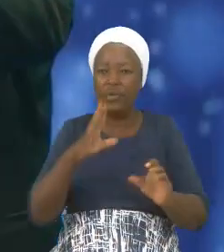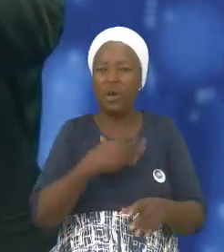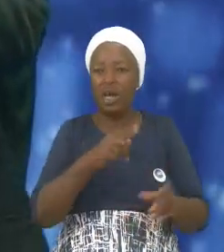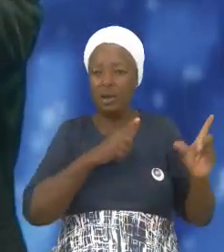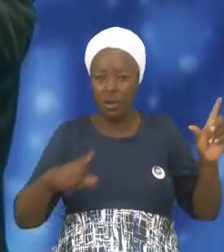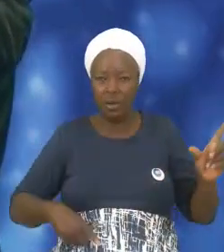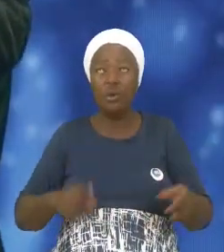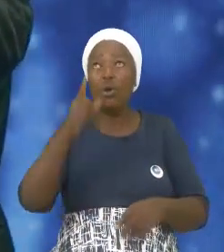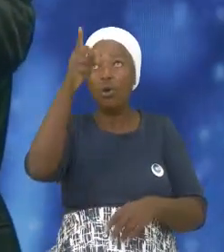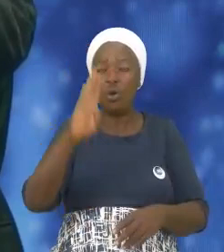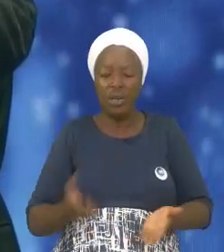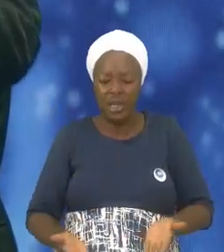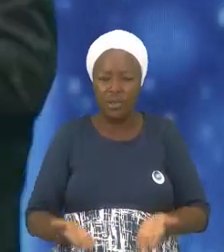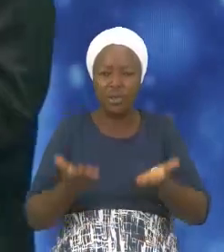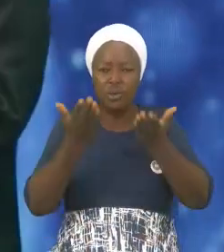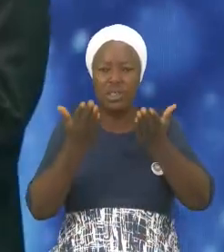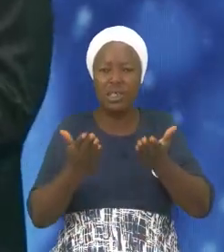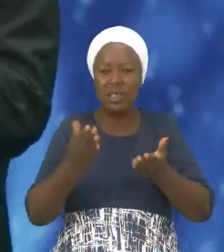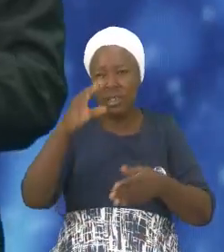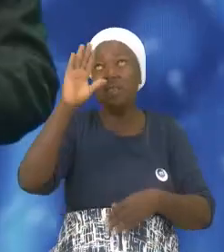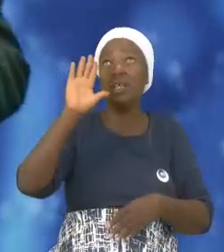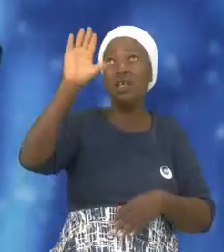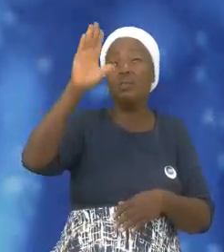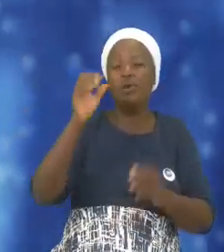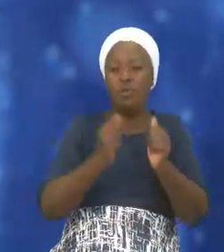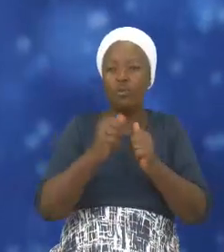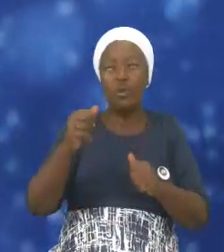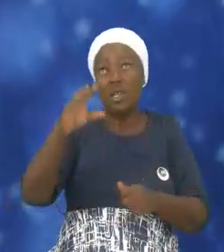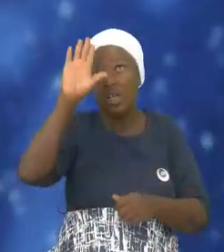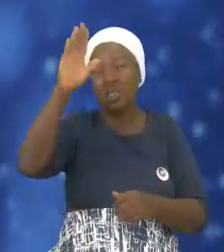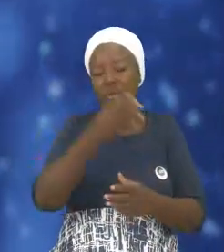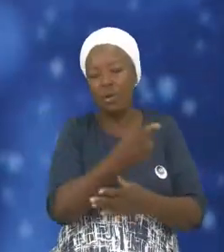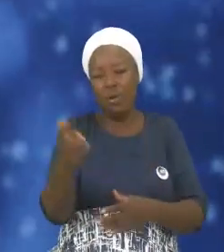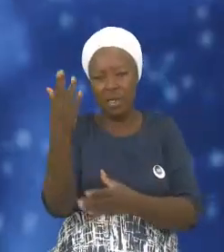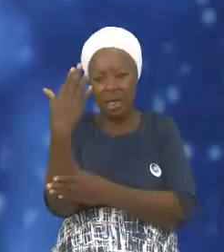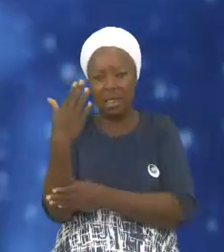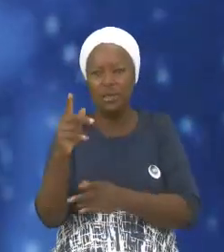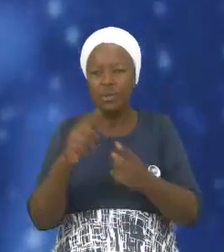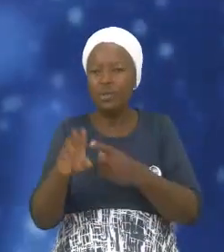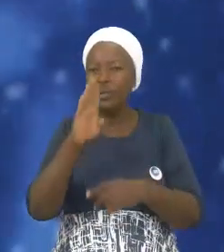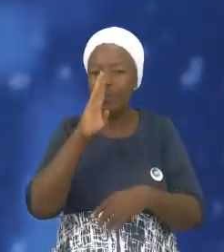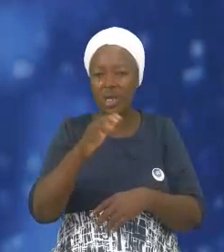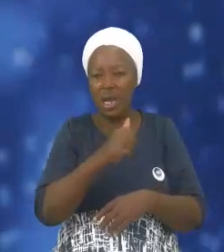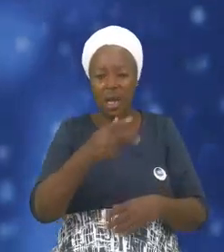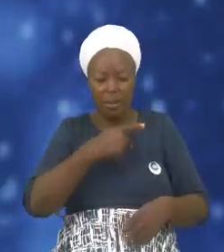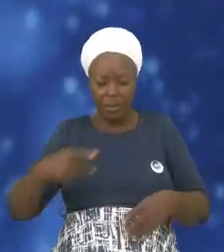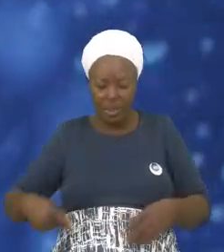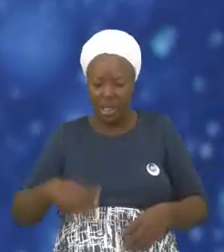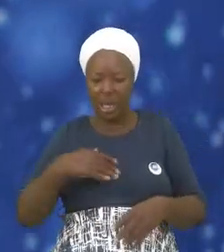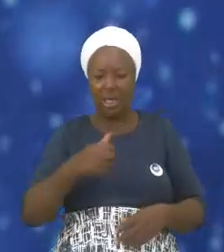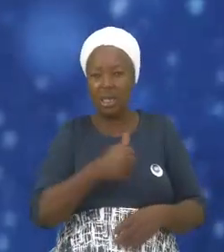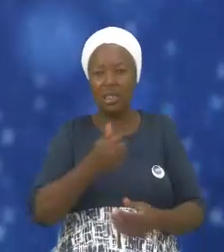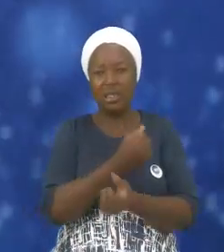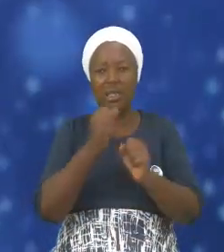God exalted him with his right hand to be a prince and a savior,